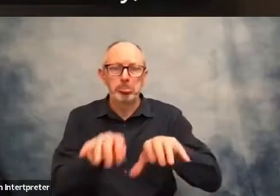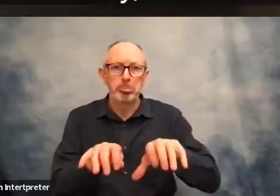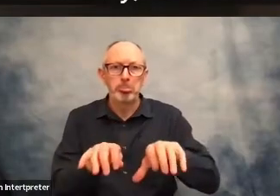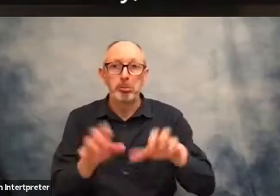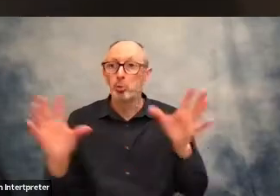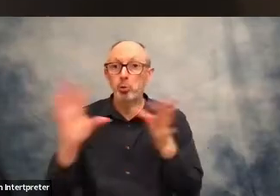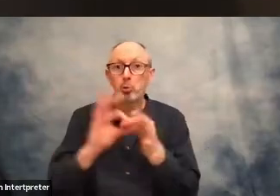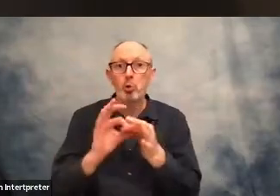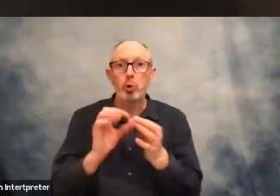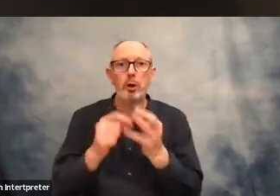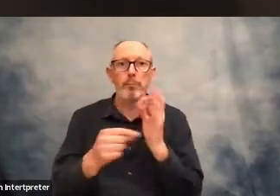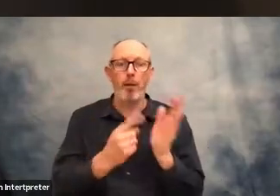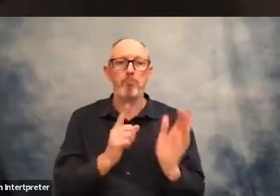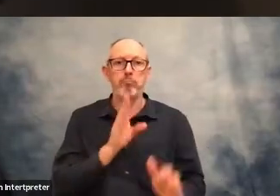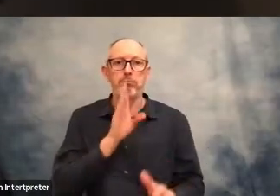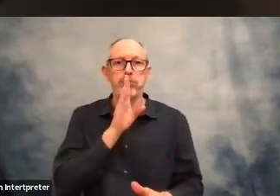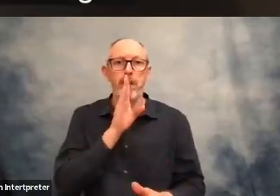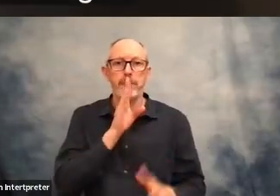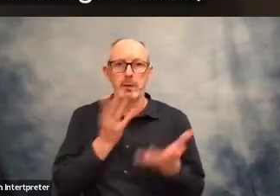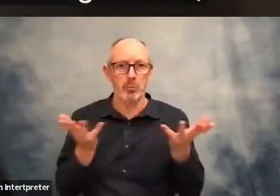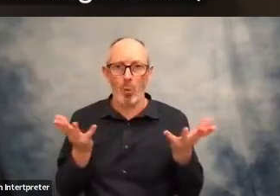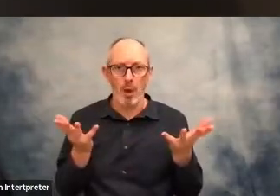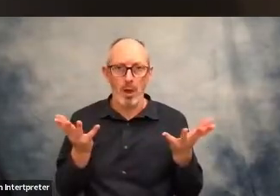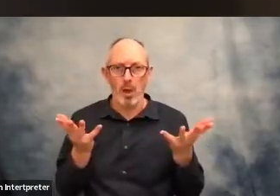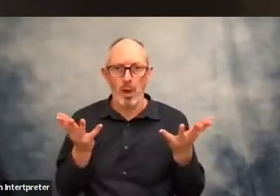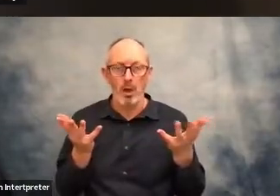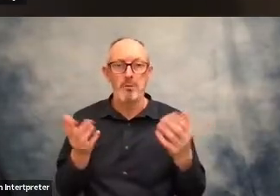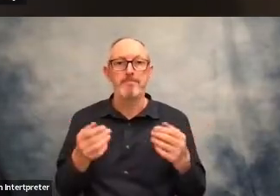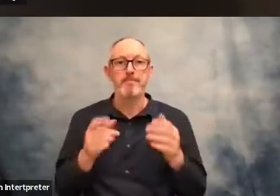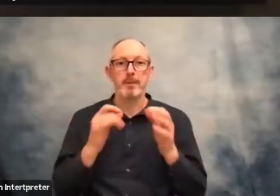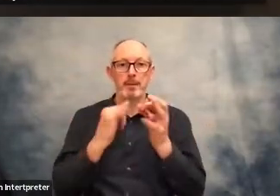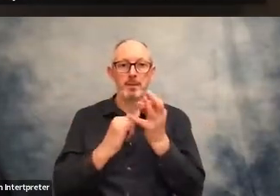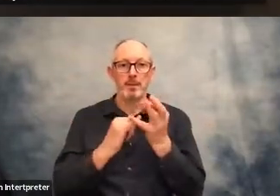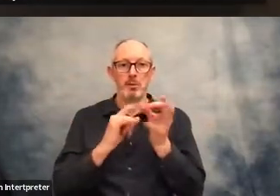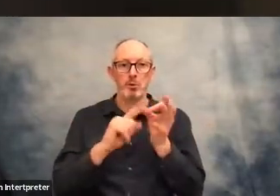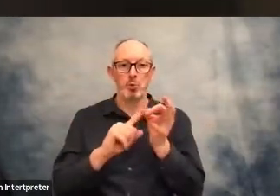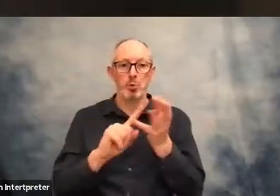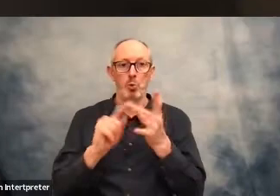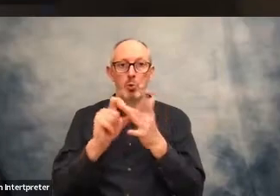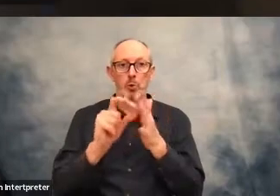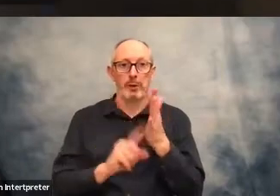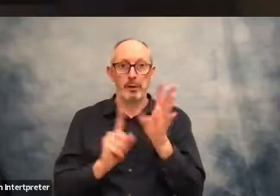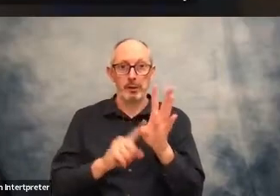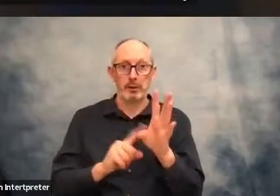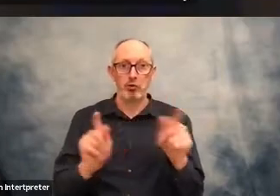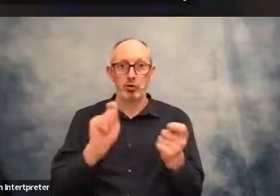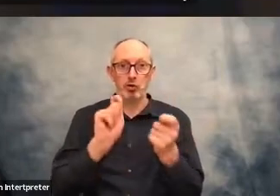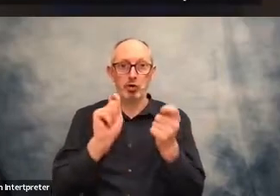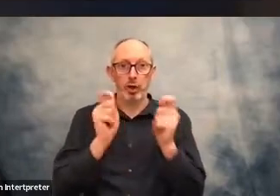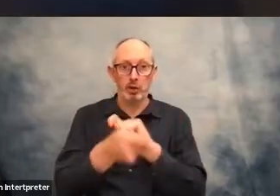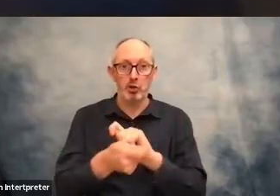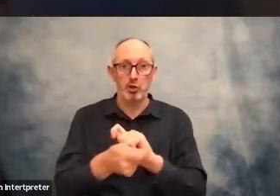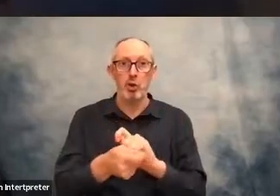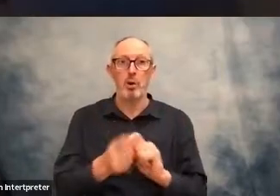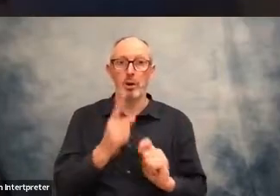and control in return. Squidly changes that, bringing the video, communication supports, accessible controls, and therapy activities